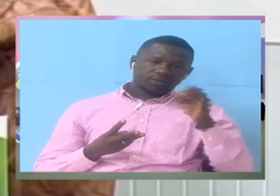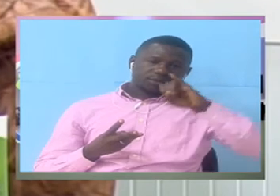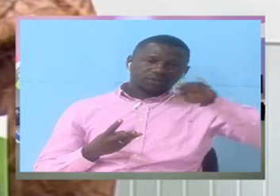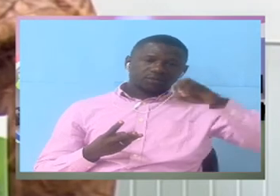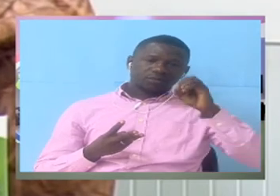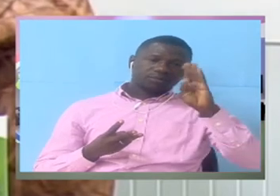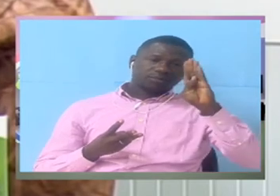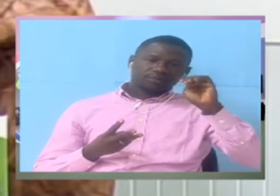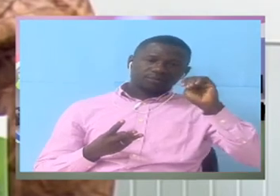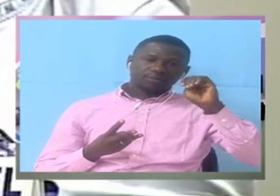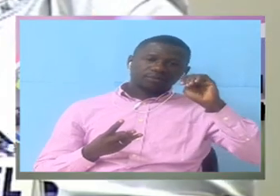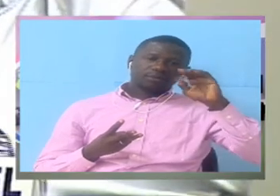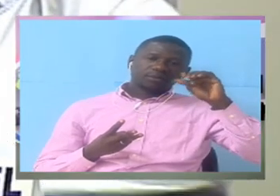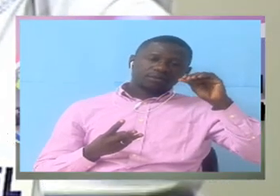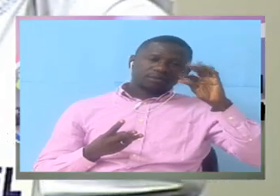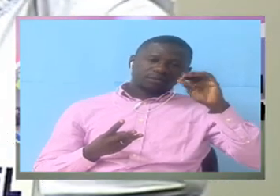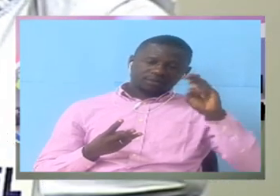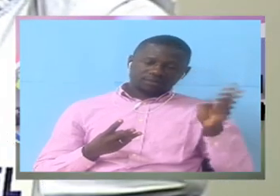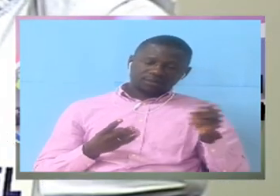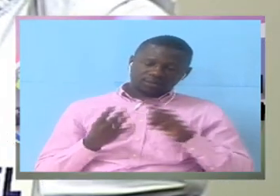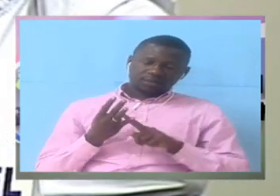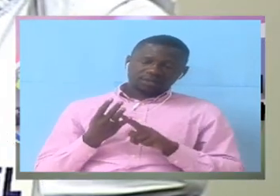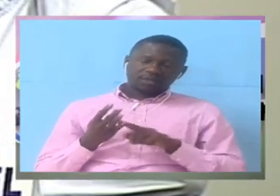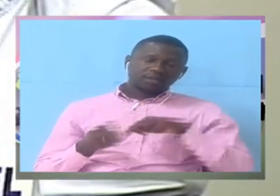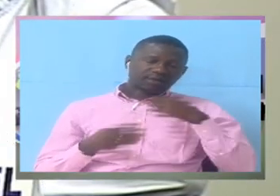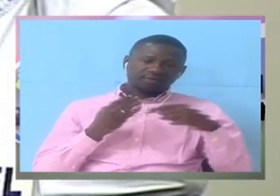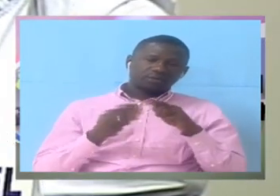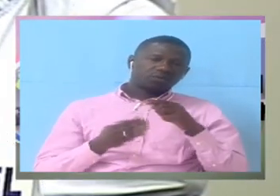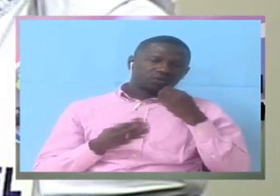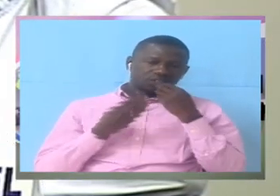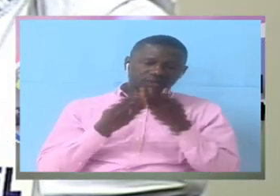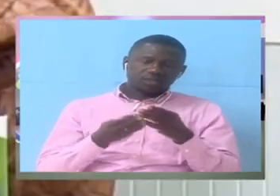Unprompted, you mentioned Harisam.